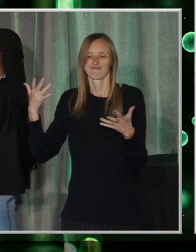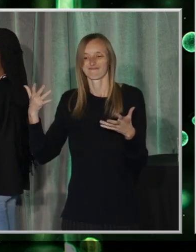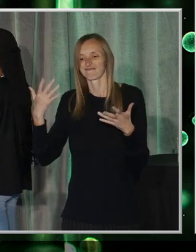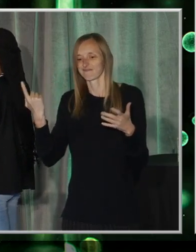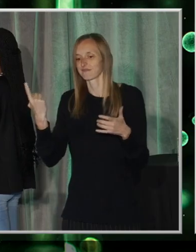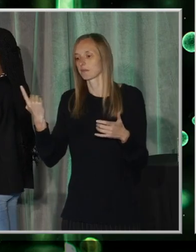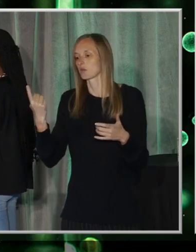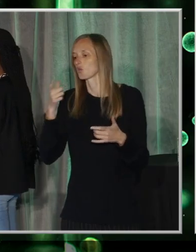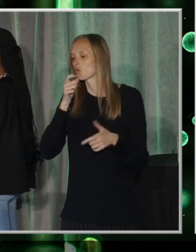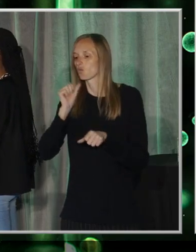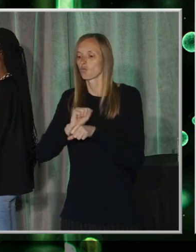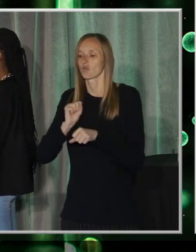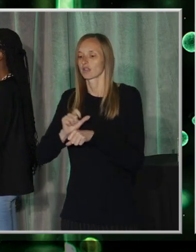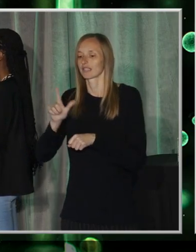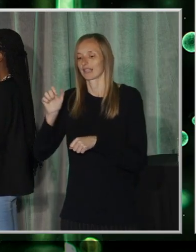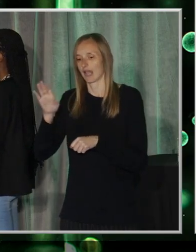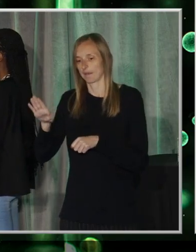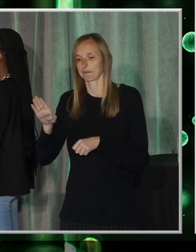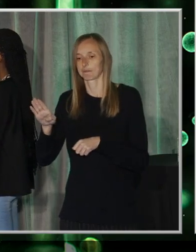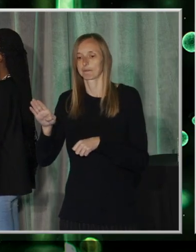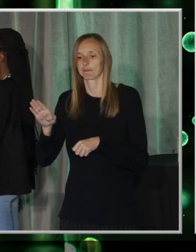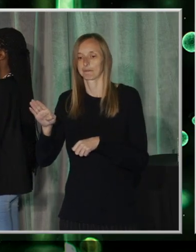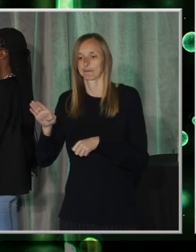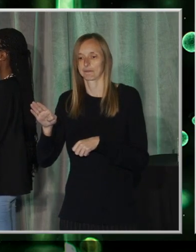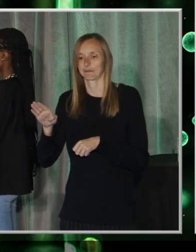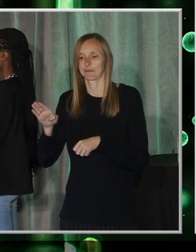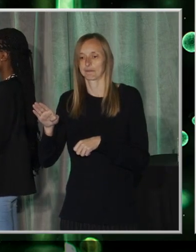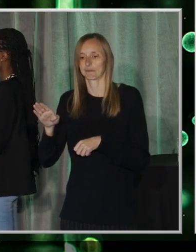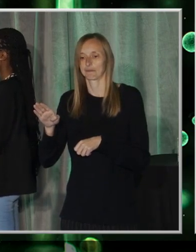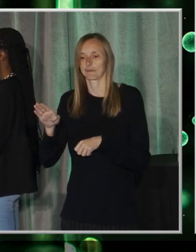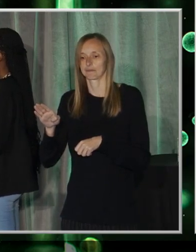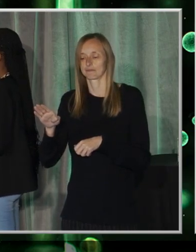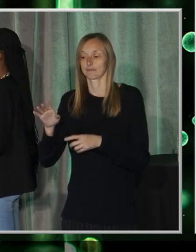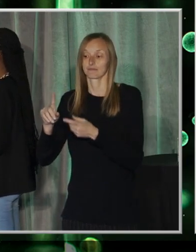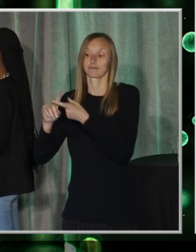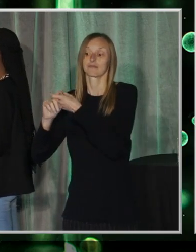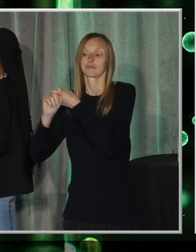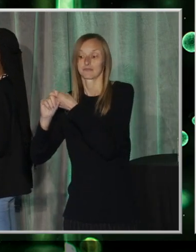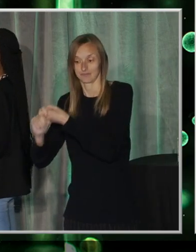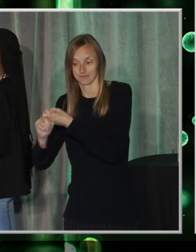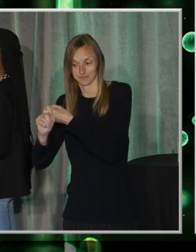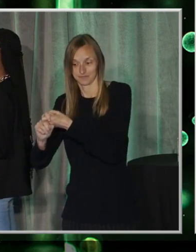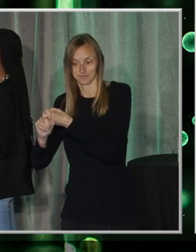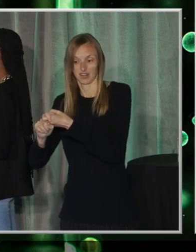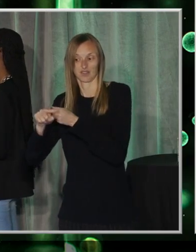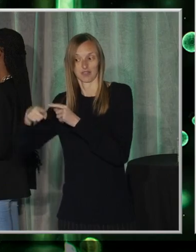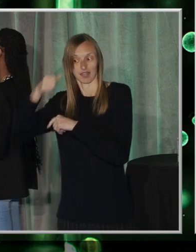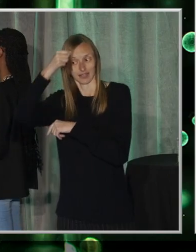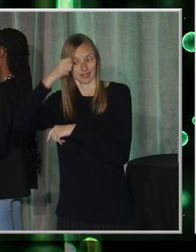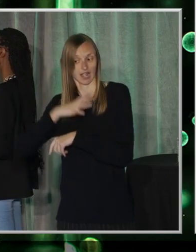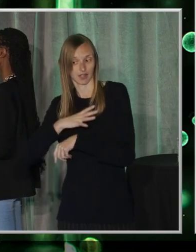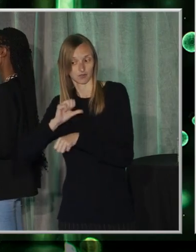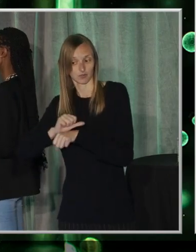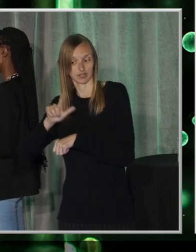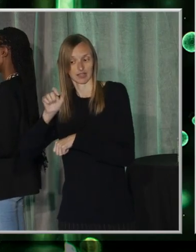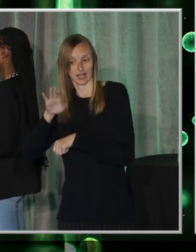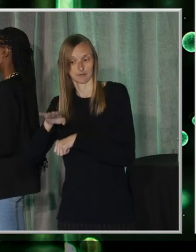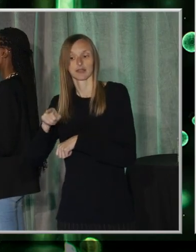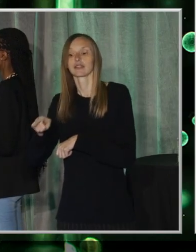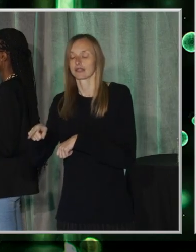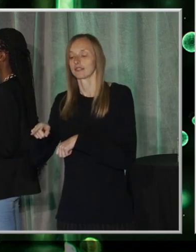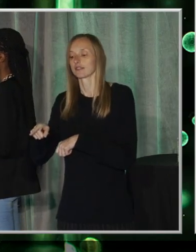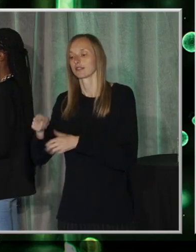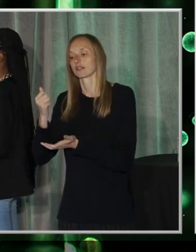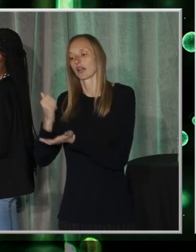someone who works at a laboratory, and they became friends with him, and